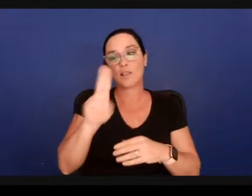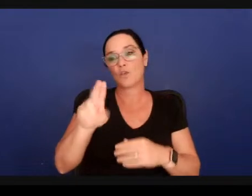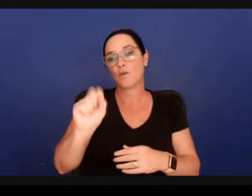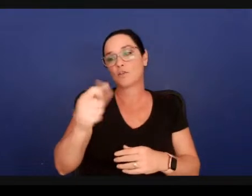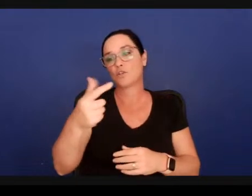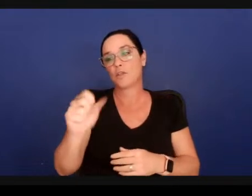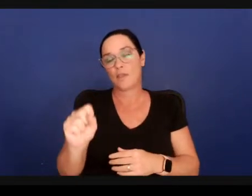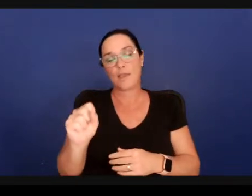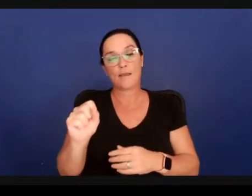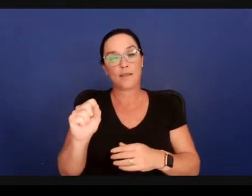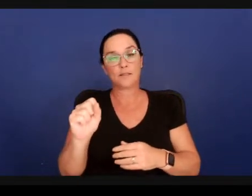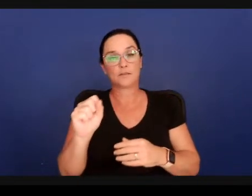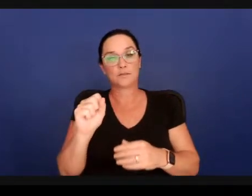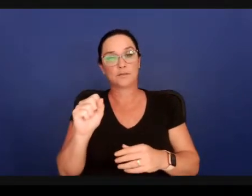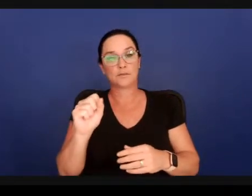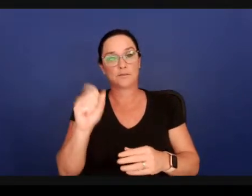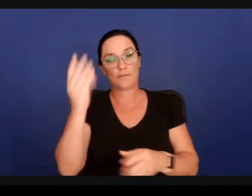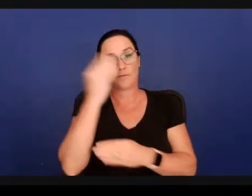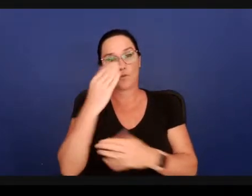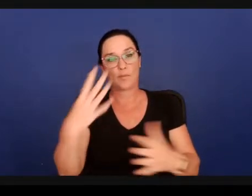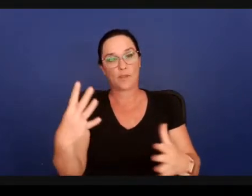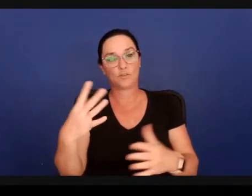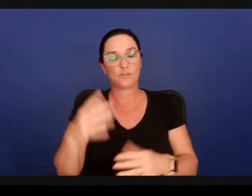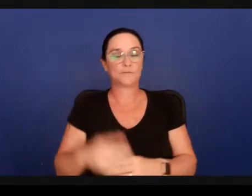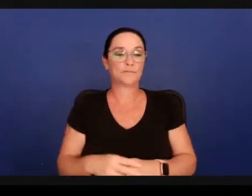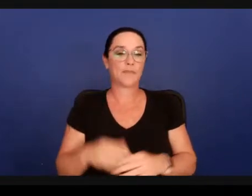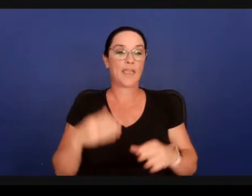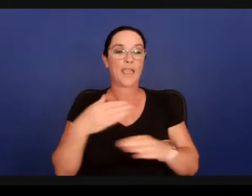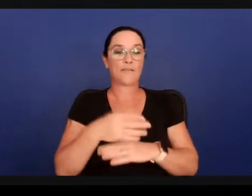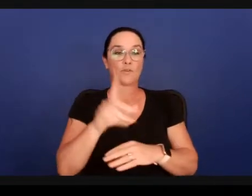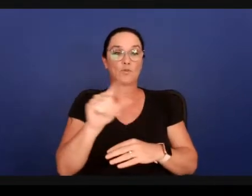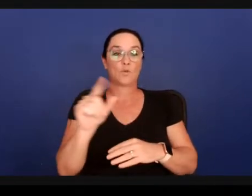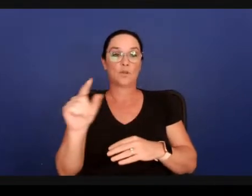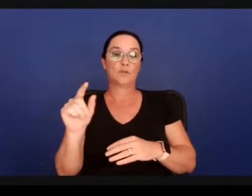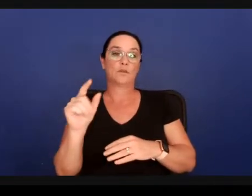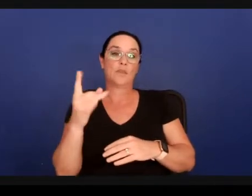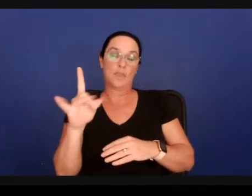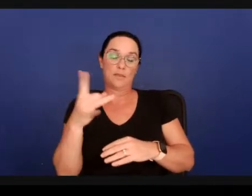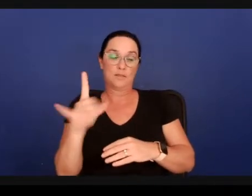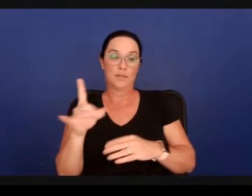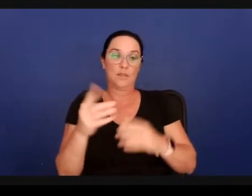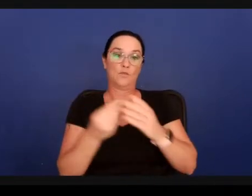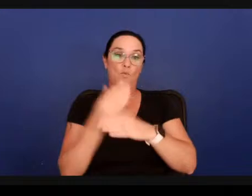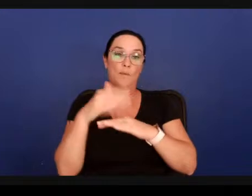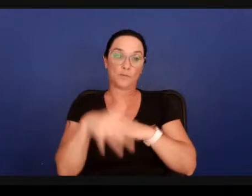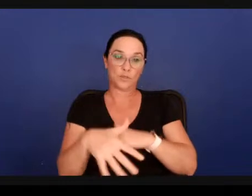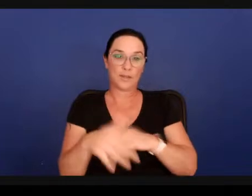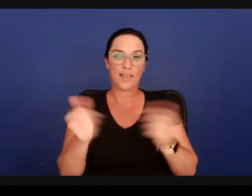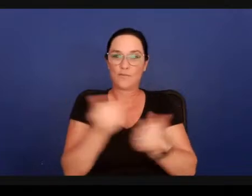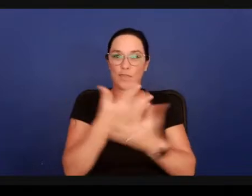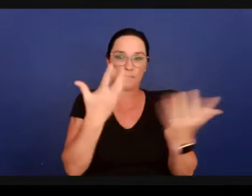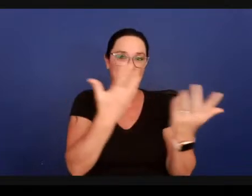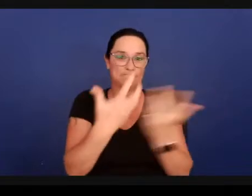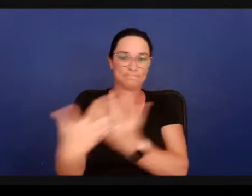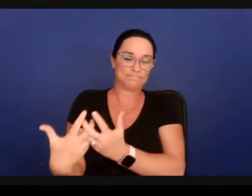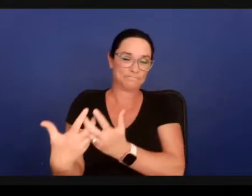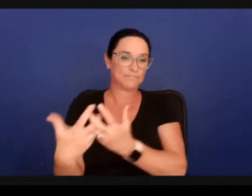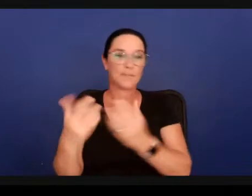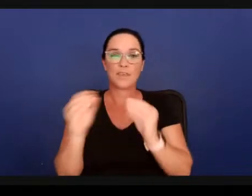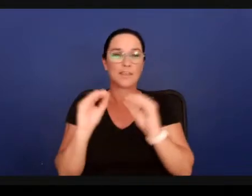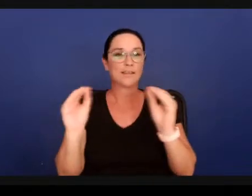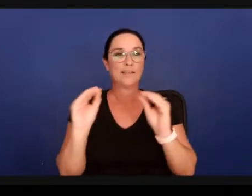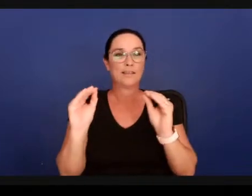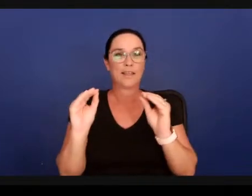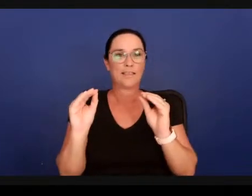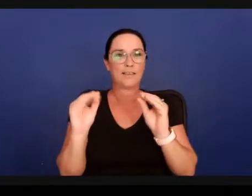eruption, and all the data we've seen ever since then. All of it seems to all be matching up. So nothing standing out as obviously